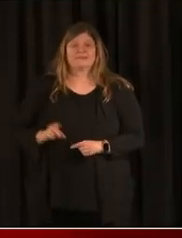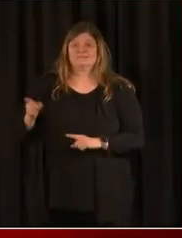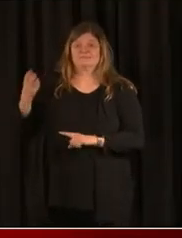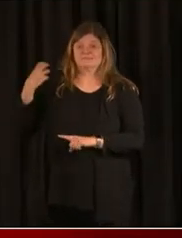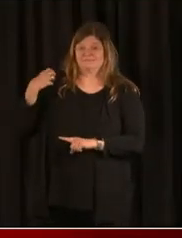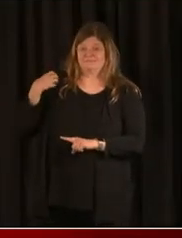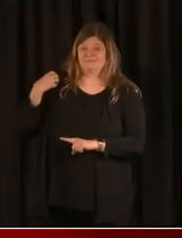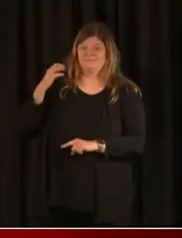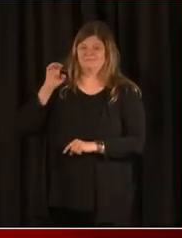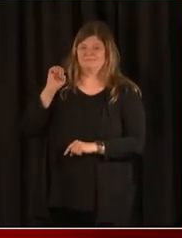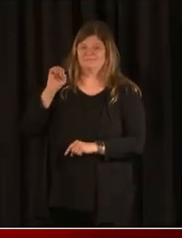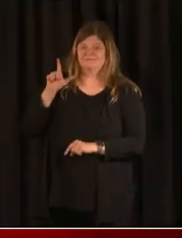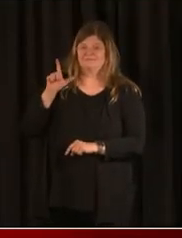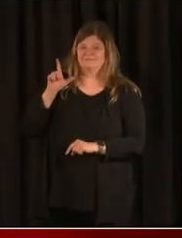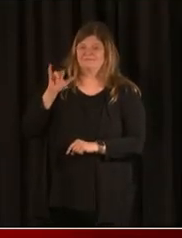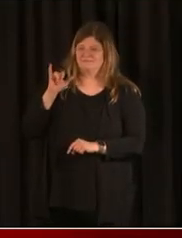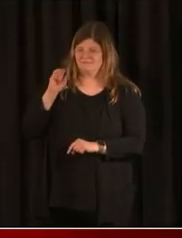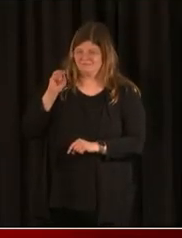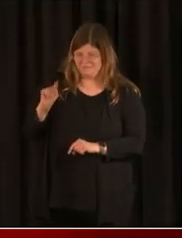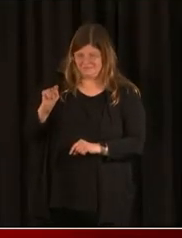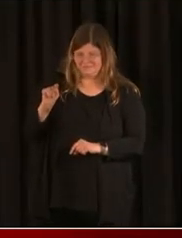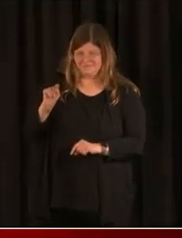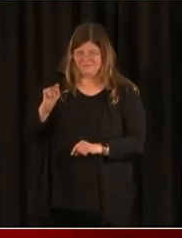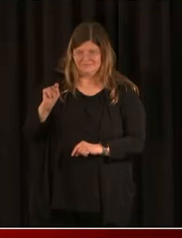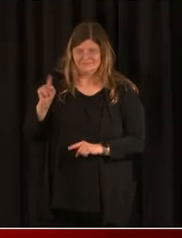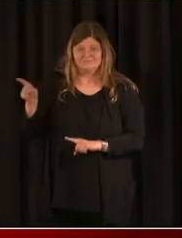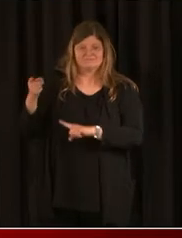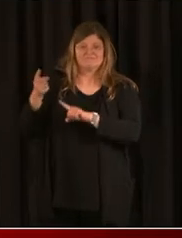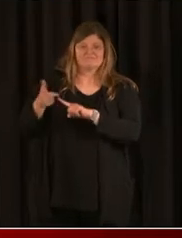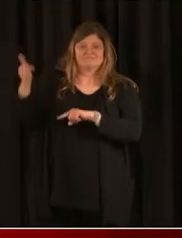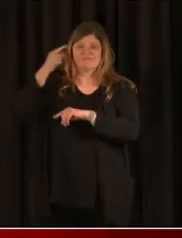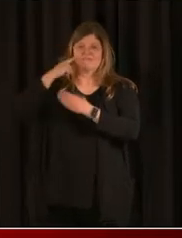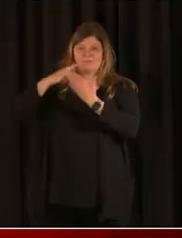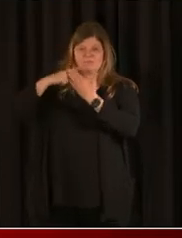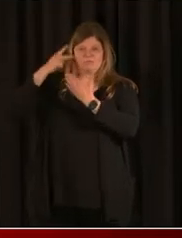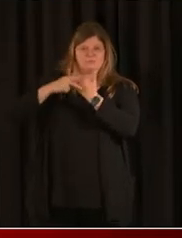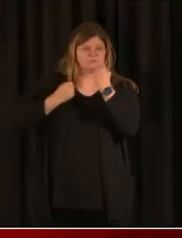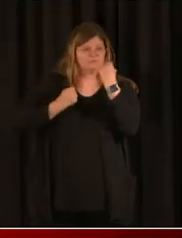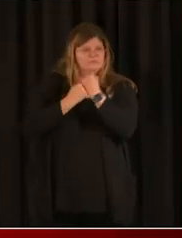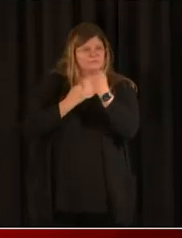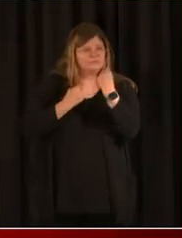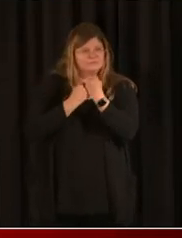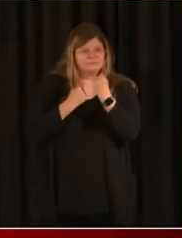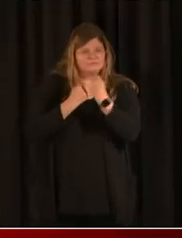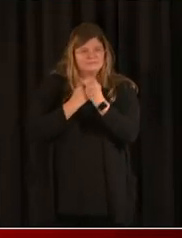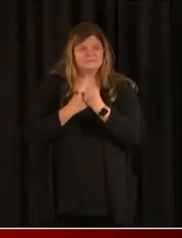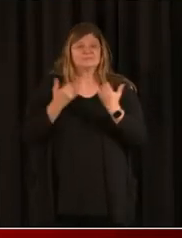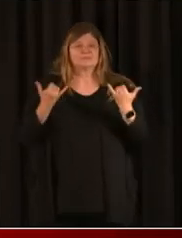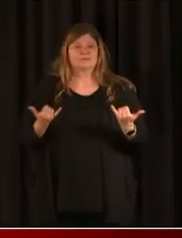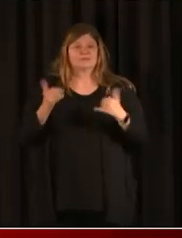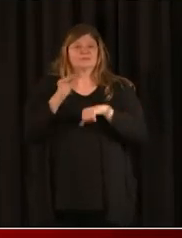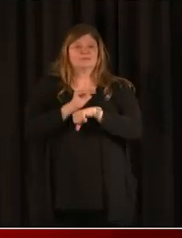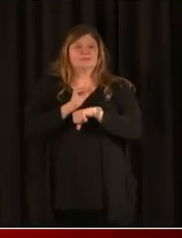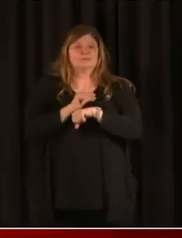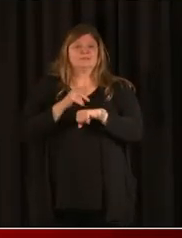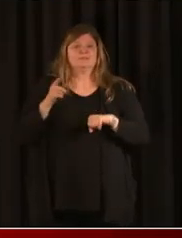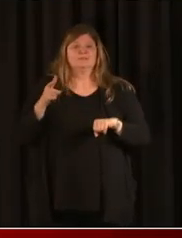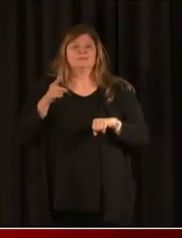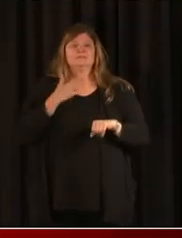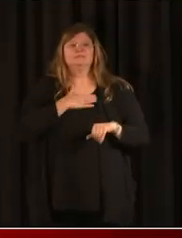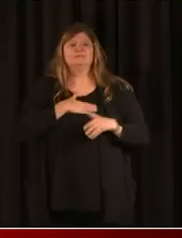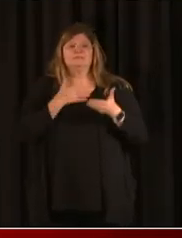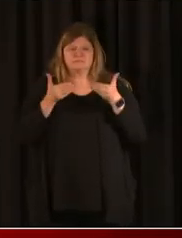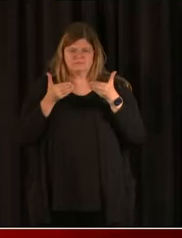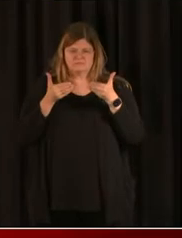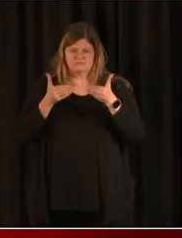thank you, Dr. Elliott and Ms. Colgan, for joining us. Tonight, I just want to remind everyone on the next slide that we're very much so